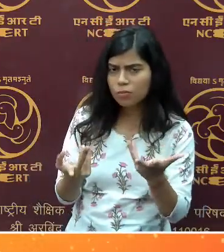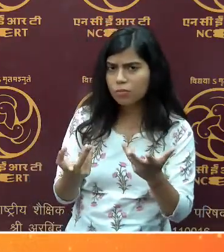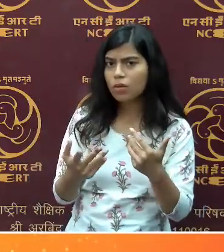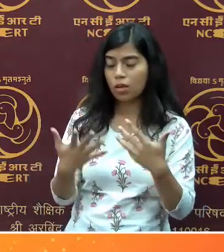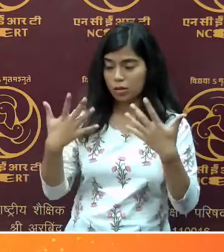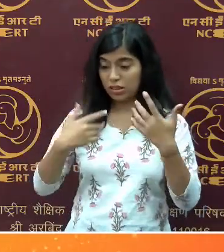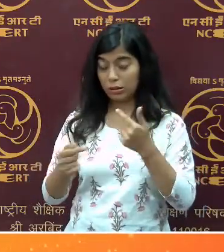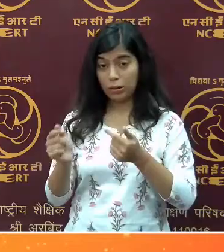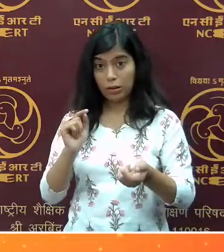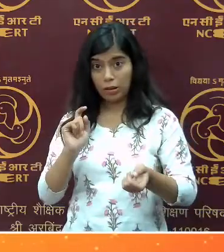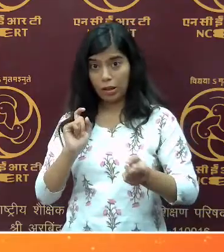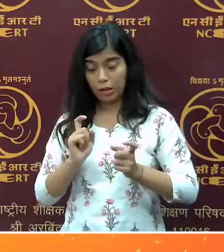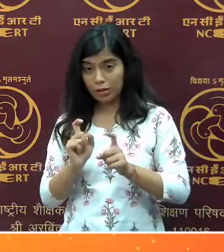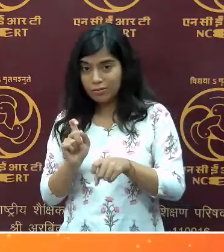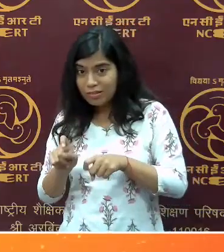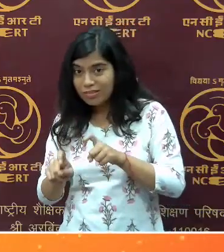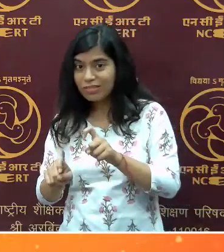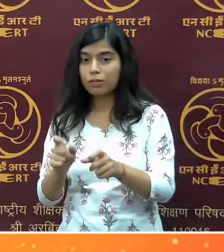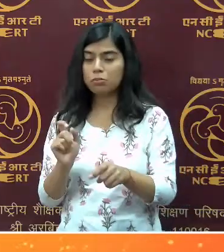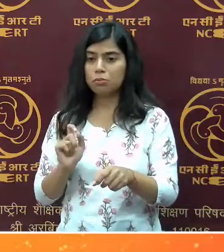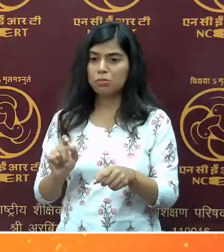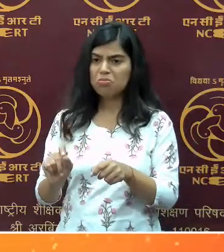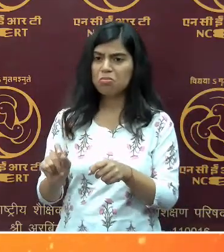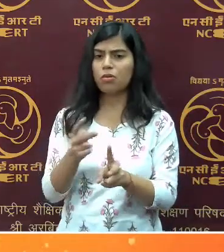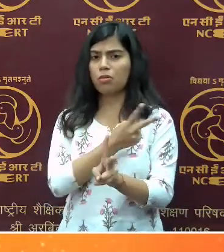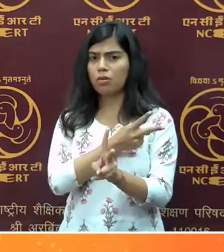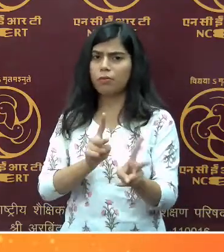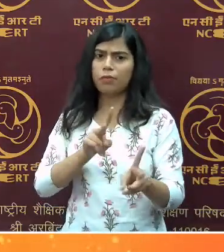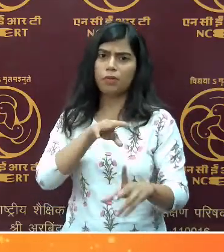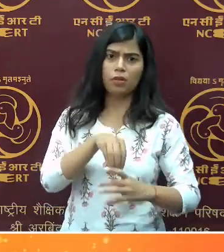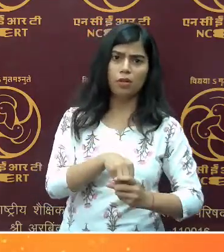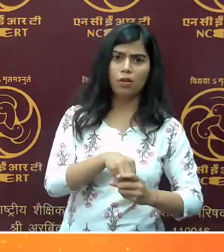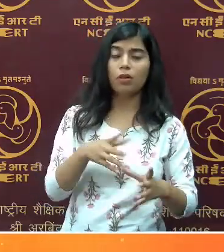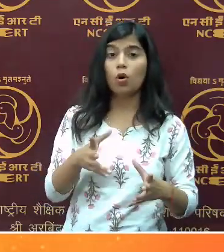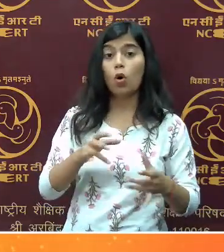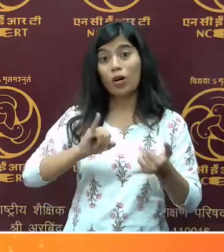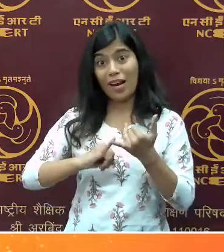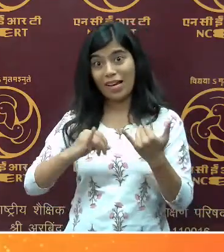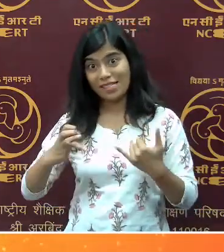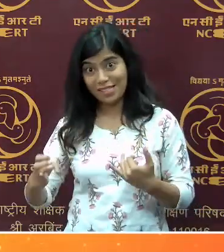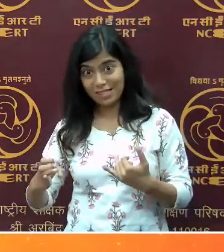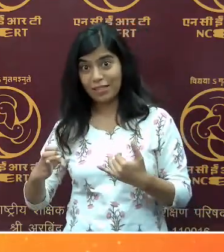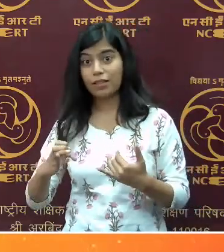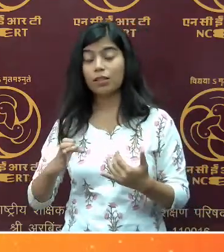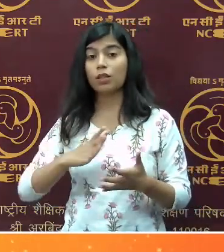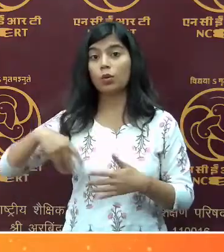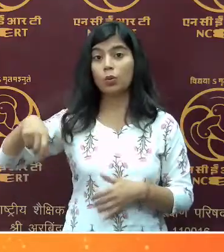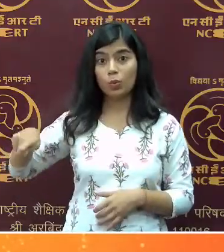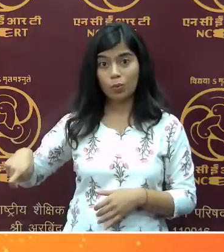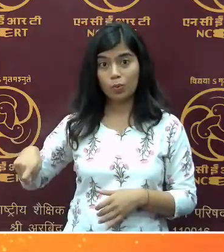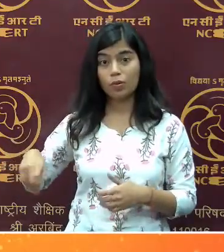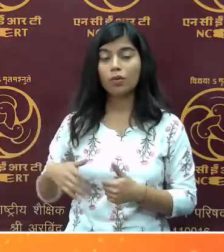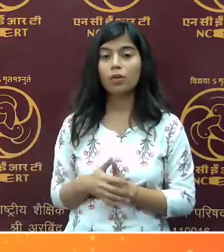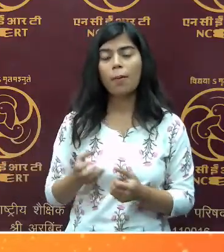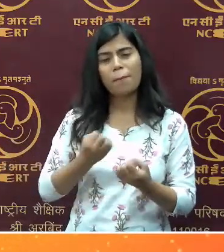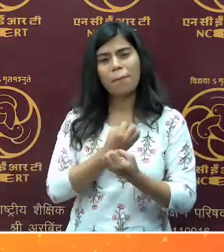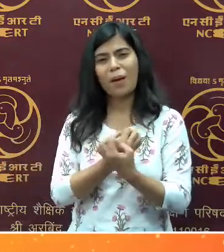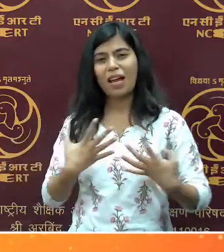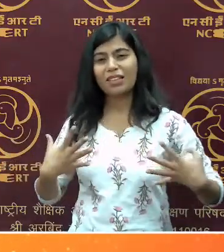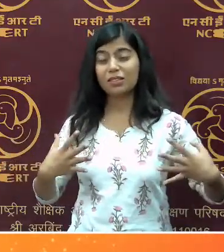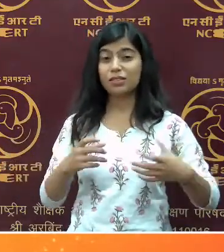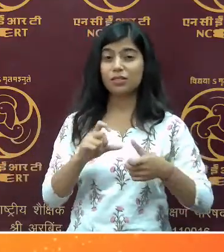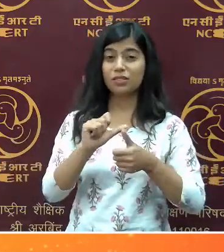but a holistic condition. So, Supreme Court has always expanded. In fact, there are many cases related to